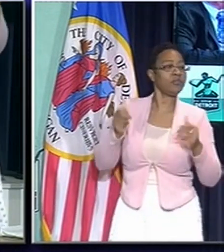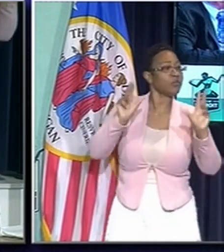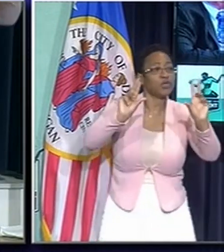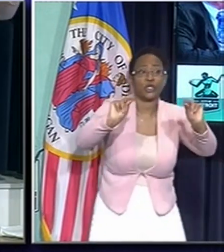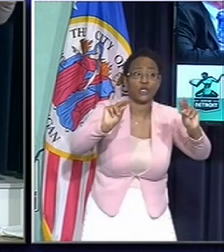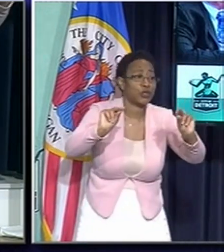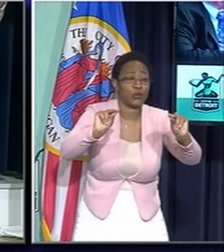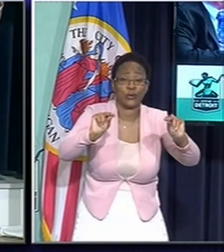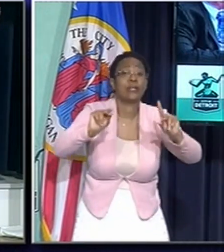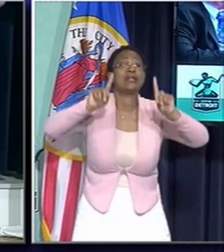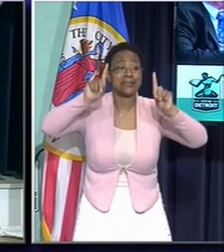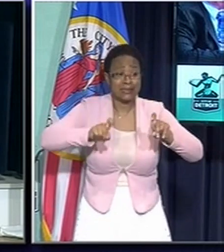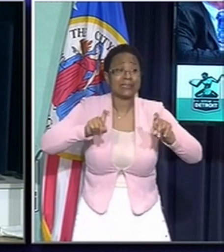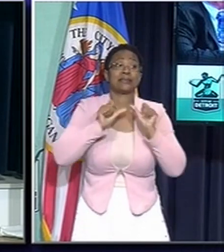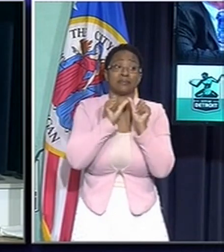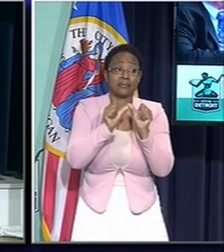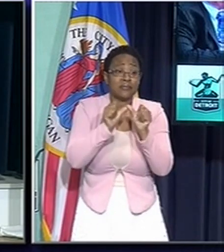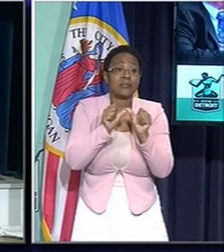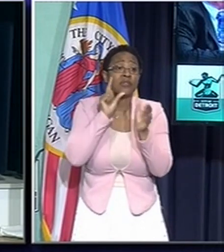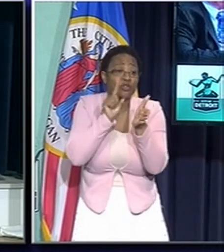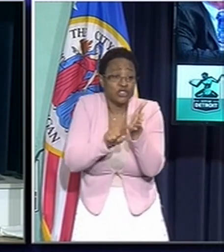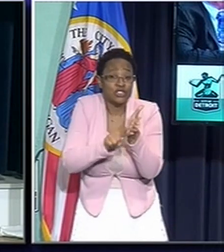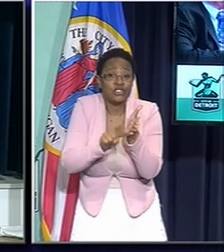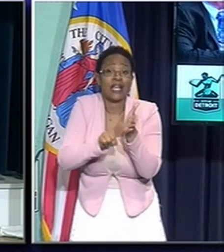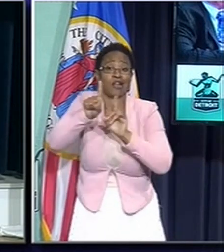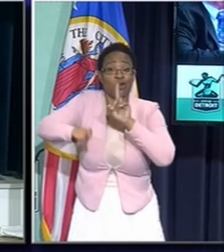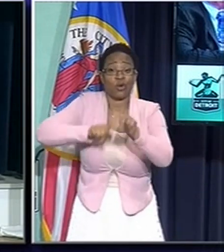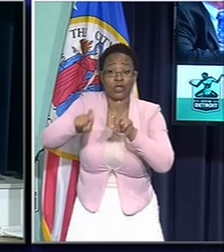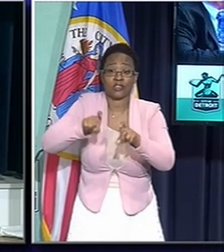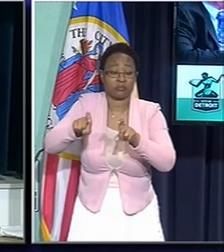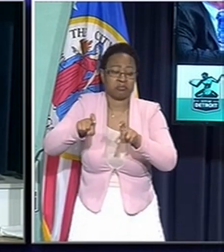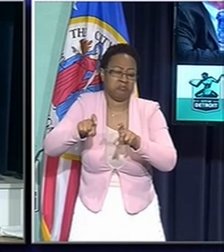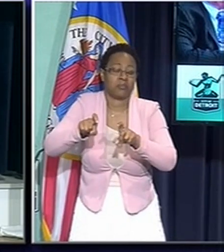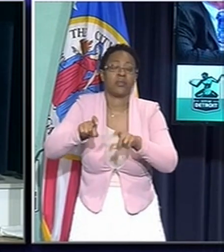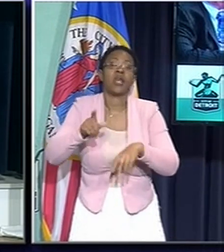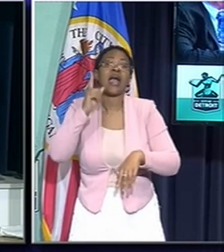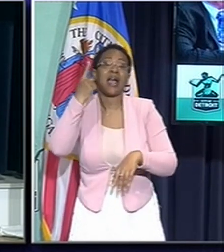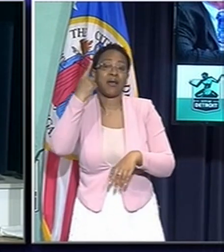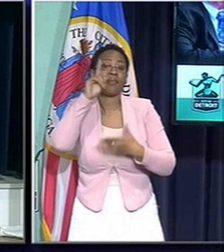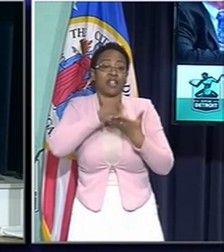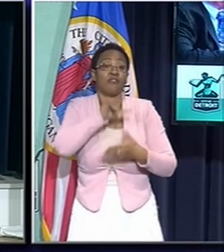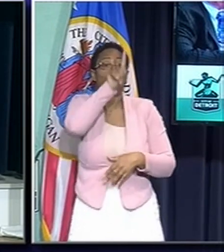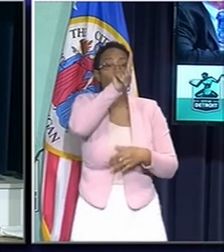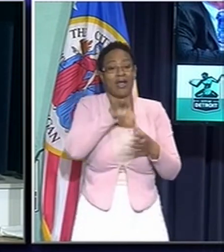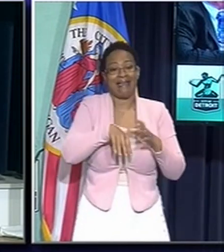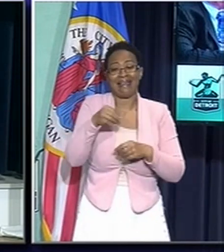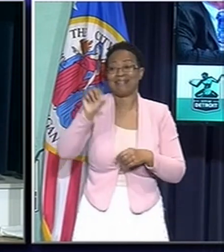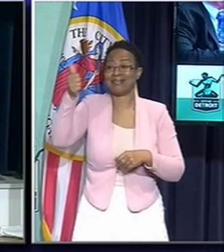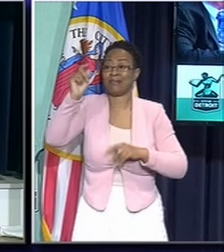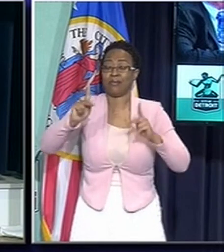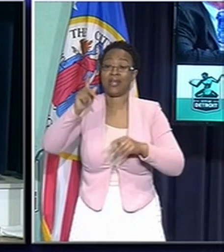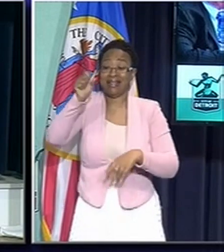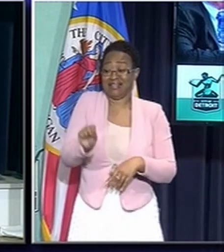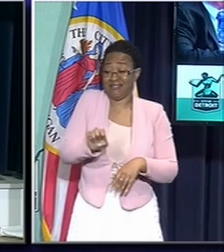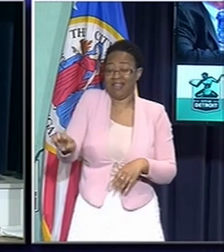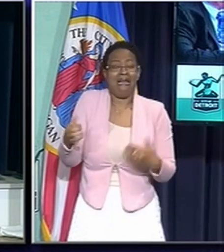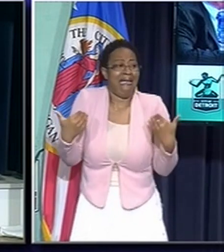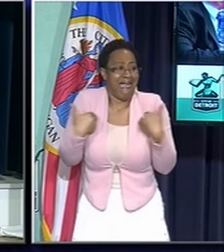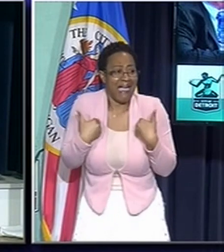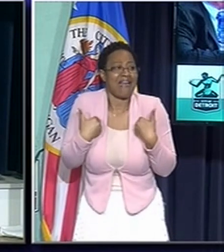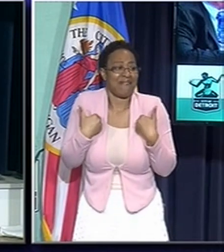Testing starts. However, if, and I believe this is true, I believe 1 out of 10 people in southeastern Michigan have this